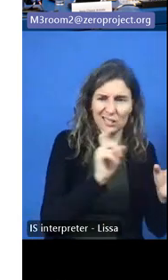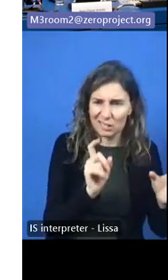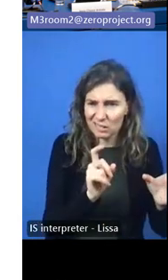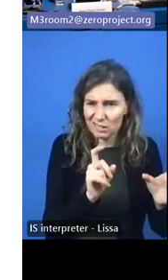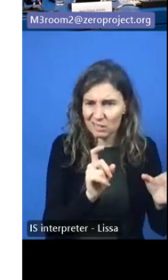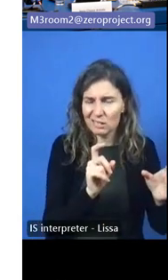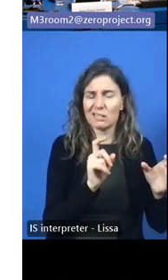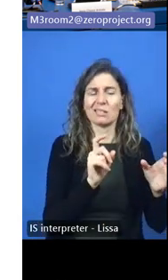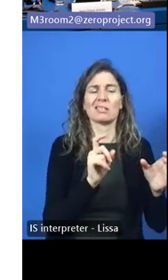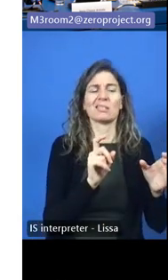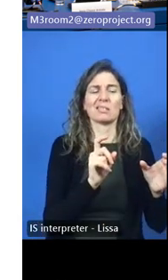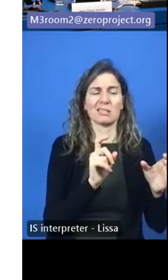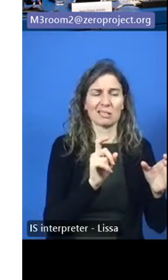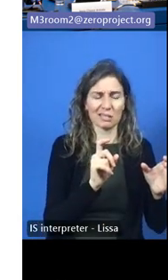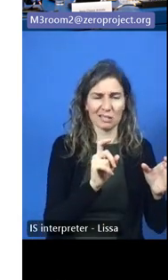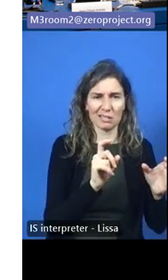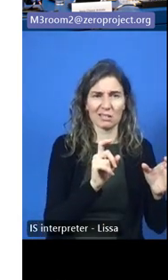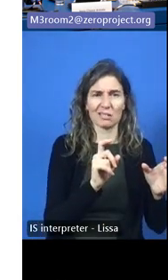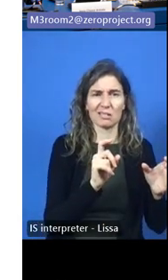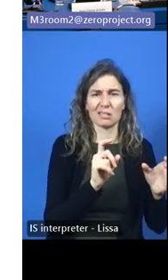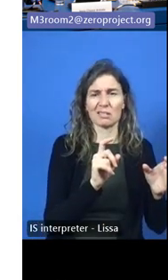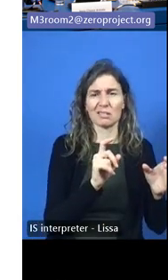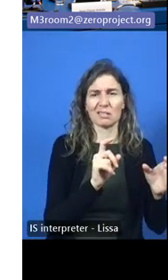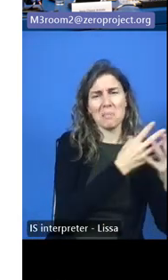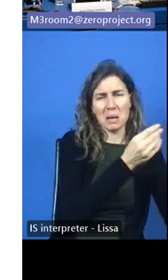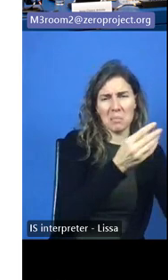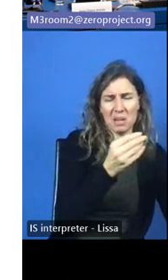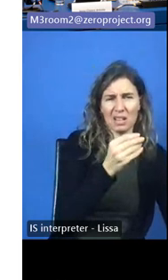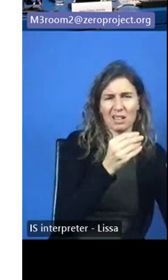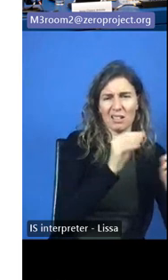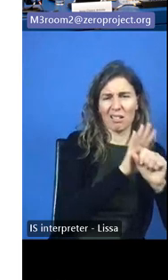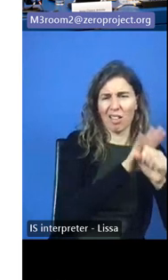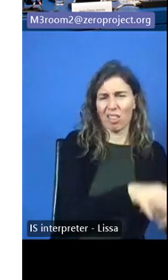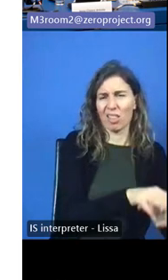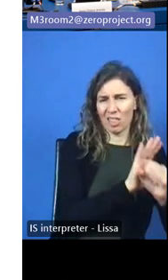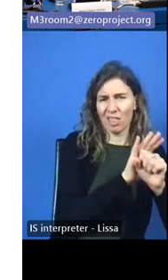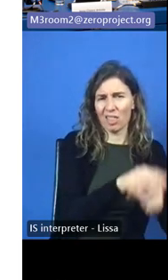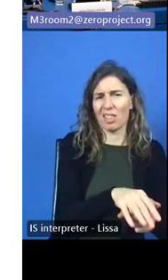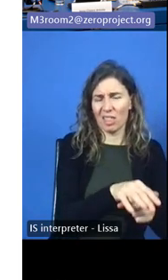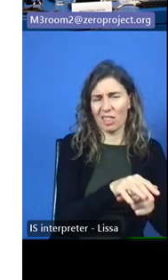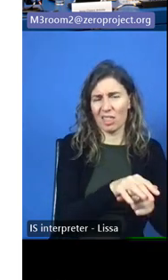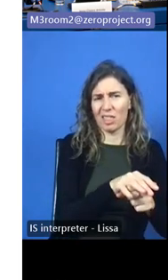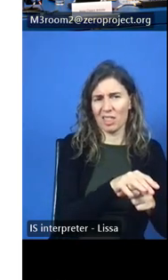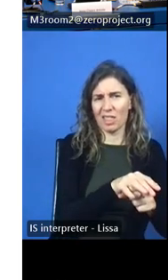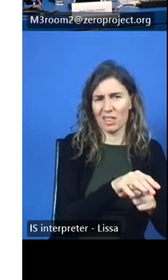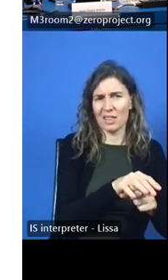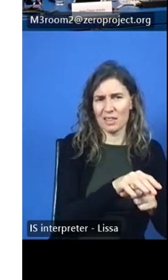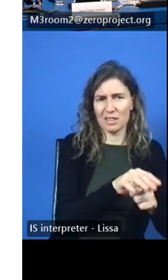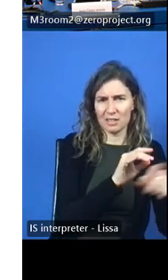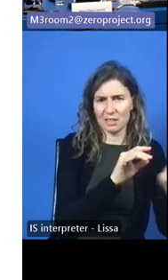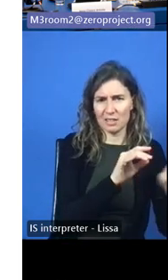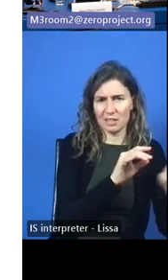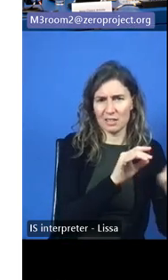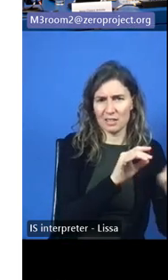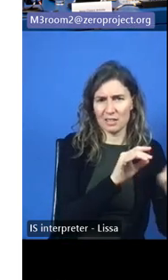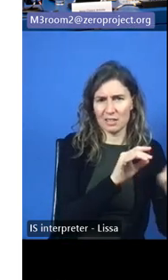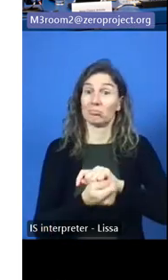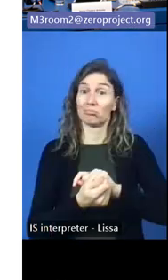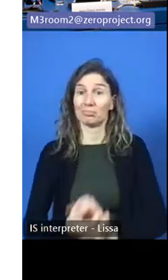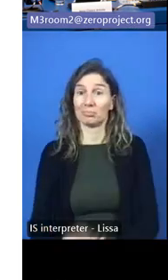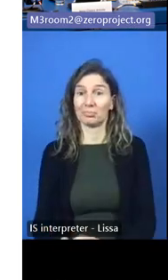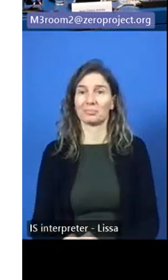of she was being discriminated by her schoolmates and teachers as well. Muchas